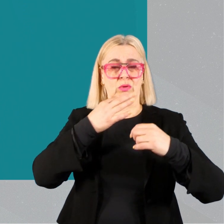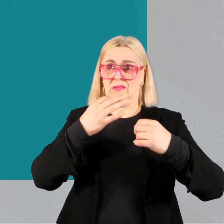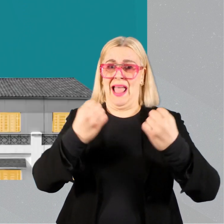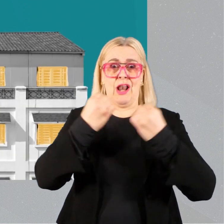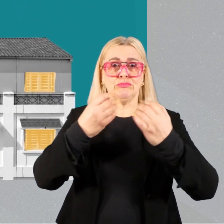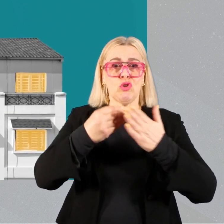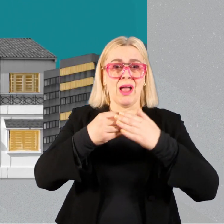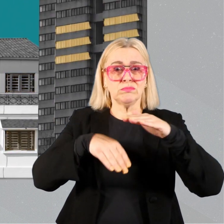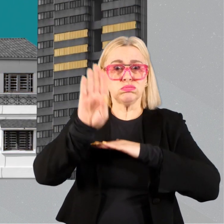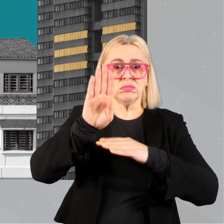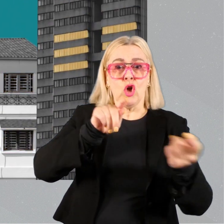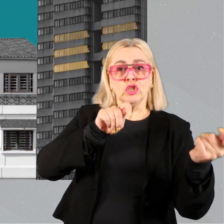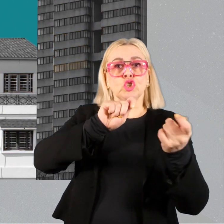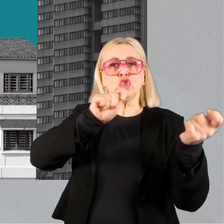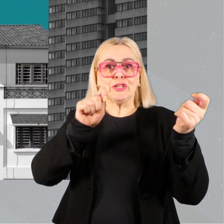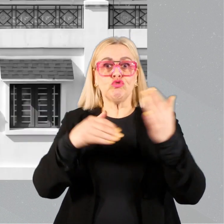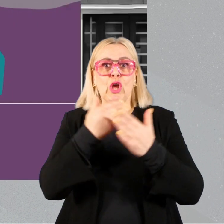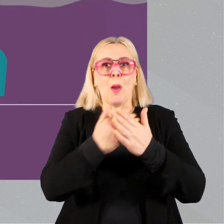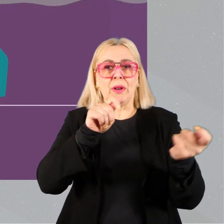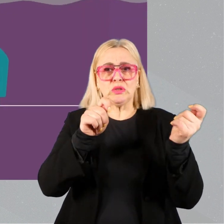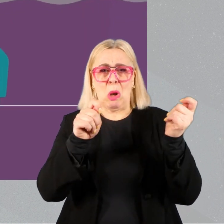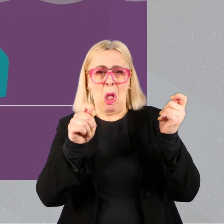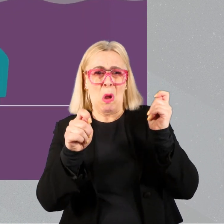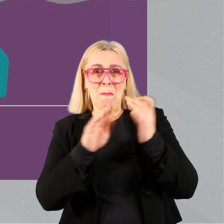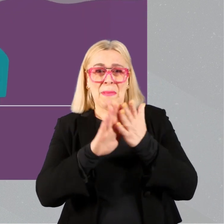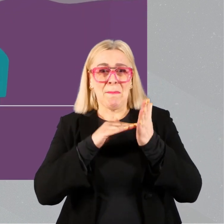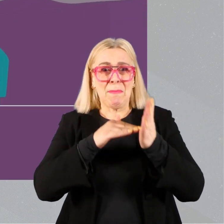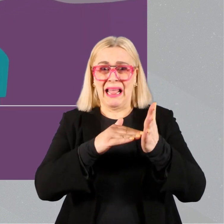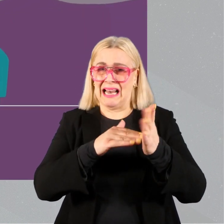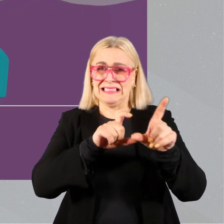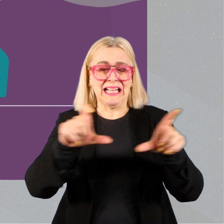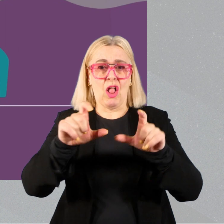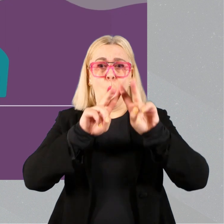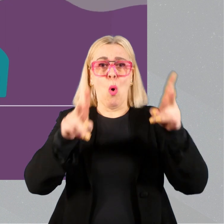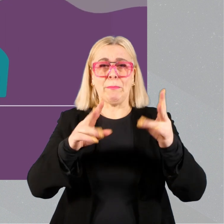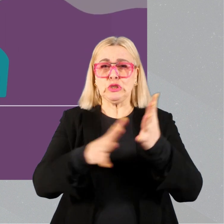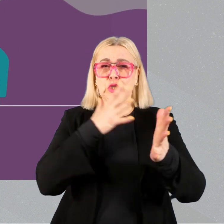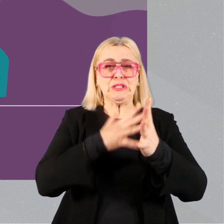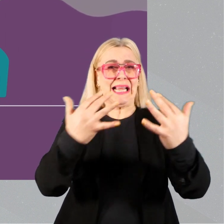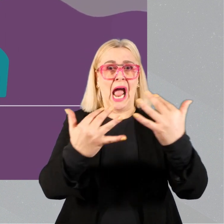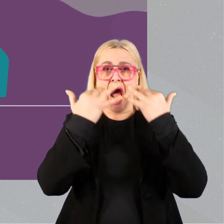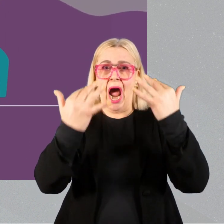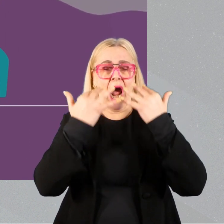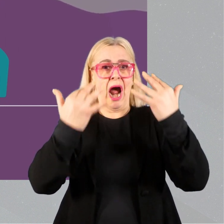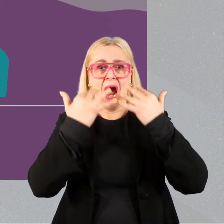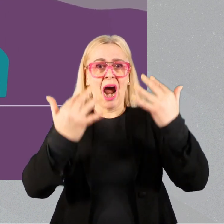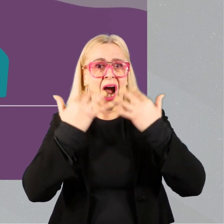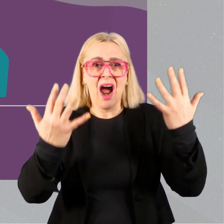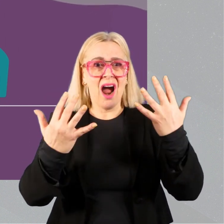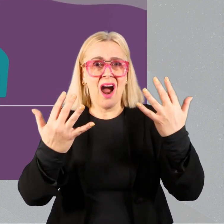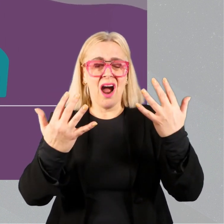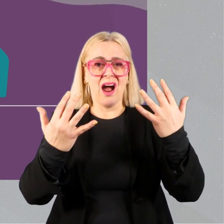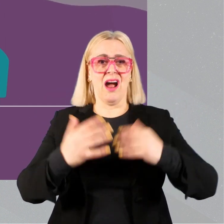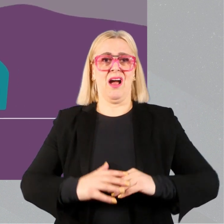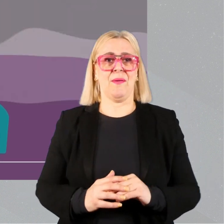vulnerable to the rising energy prices, and the slow adoption of renewables leaves millions exposed to dirty fuels in their